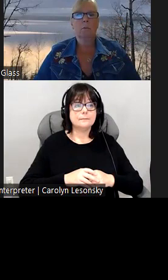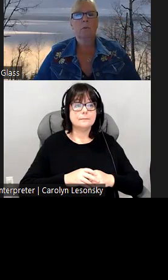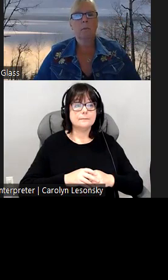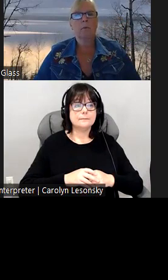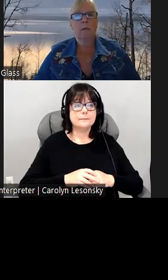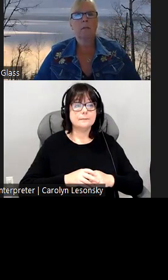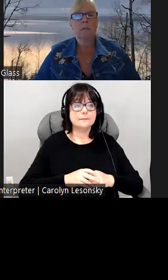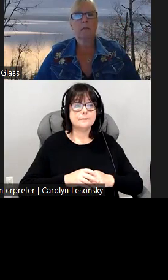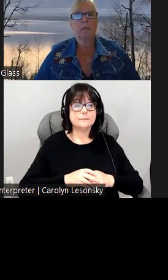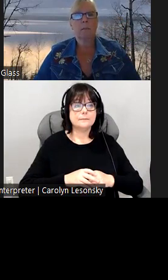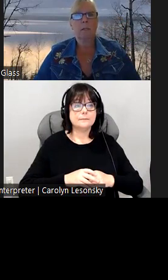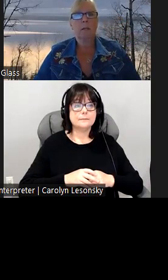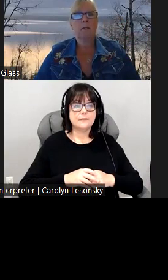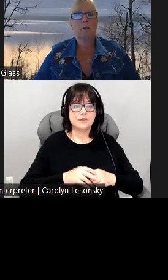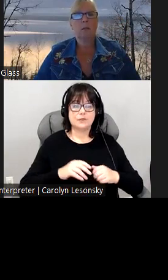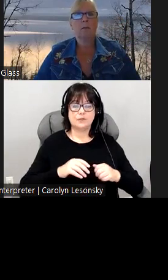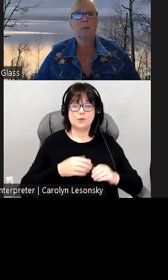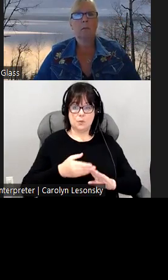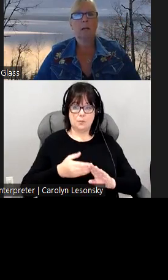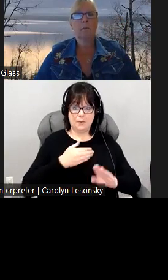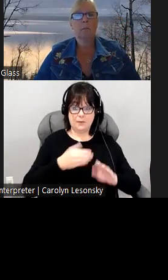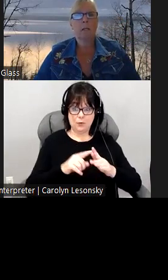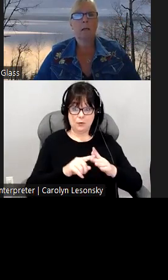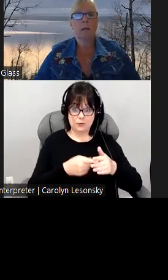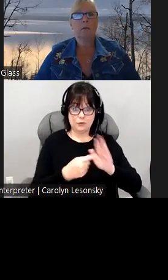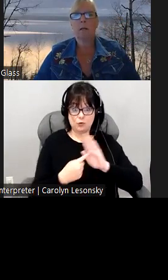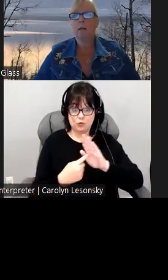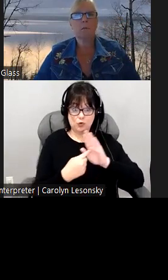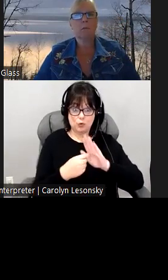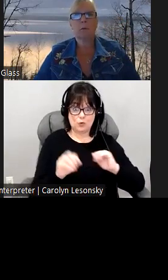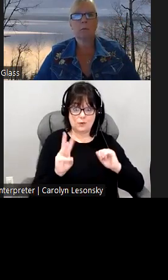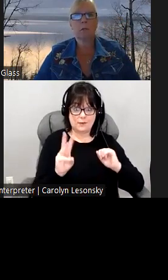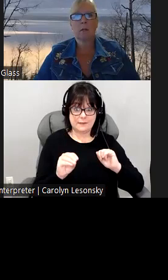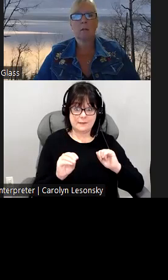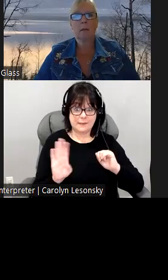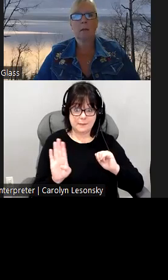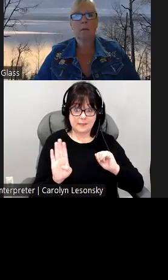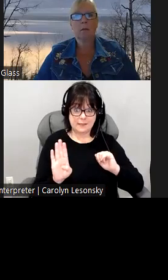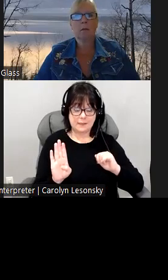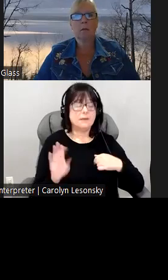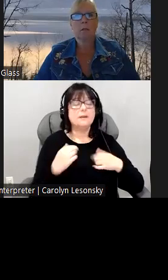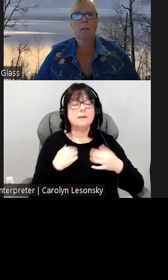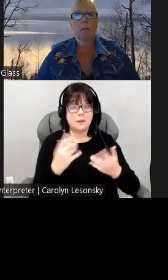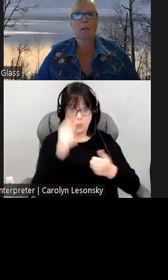Just before we move right into 60B, I do want to remind everybody that for any of the reports we're talking about,